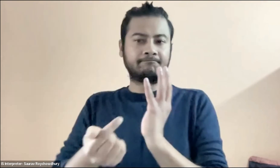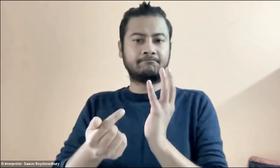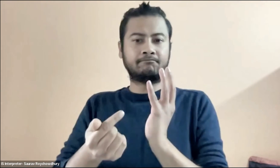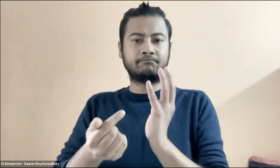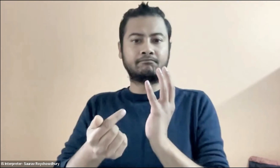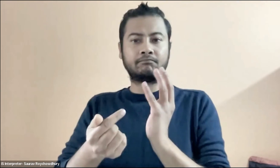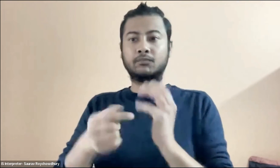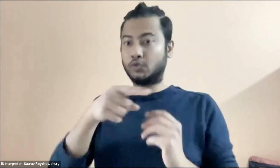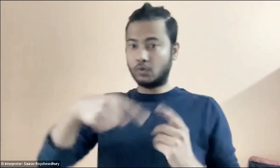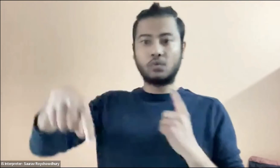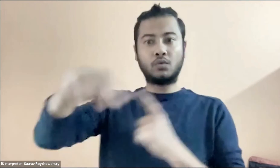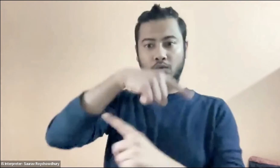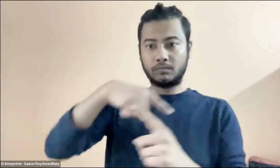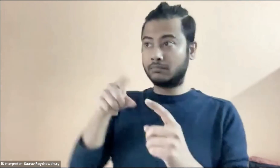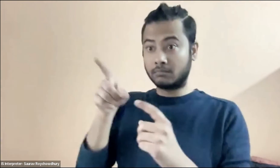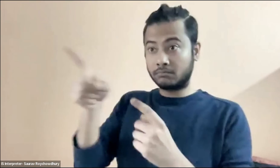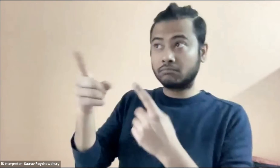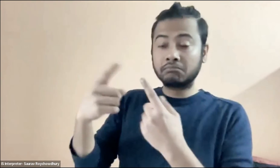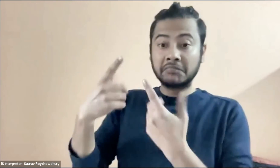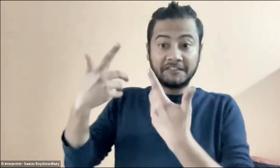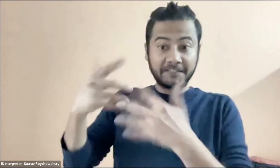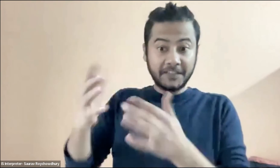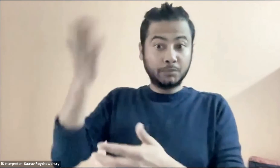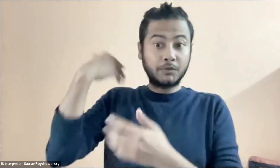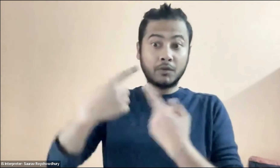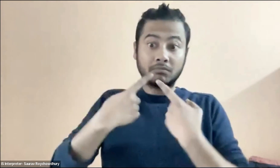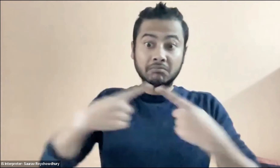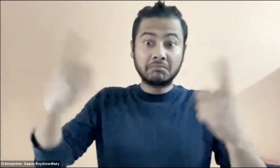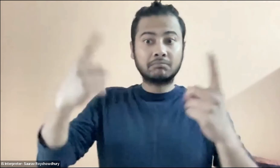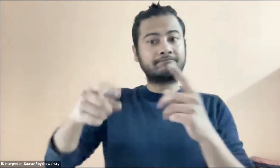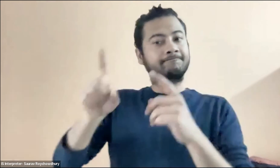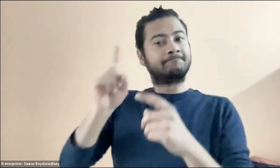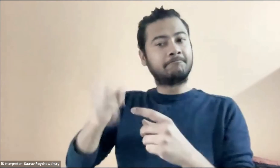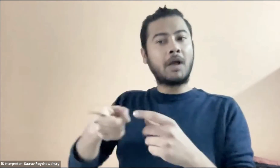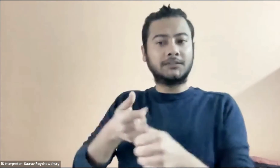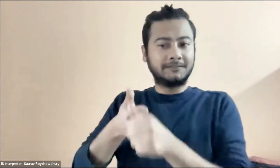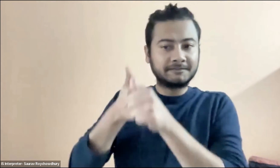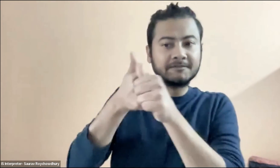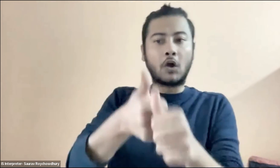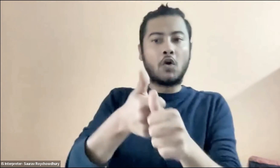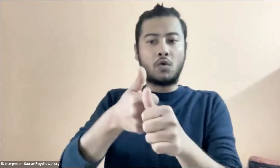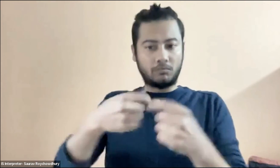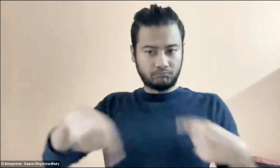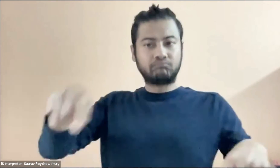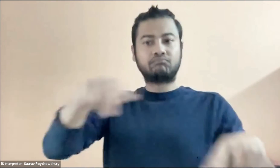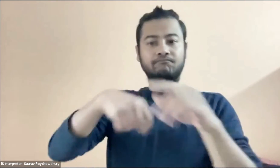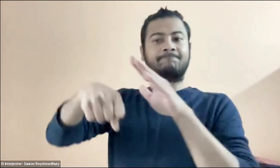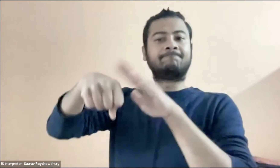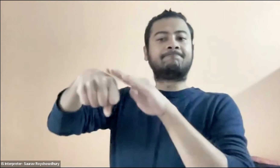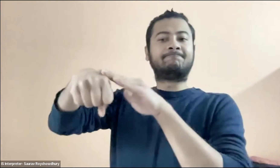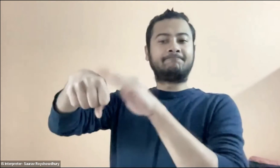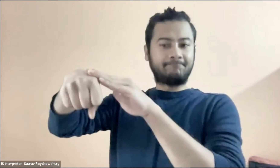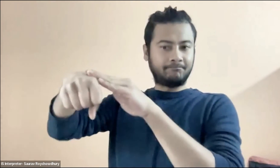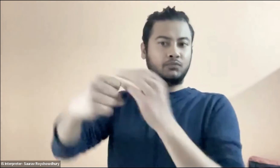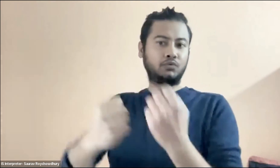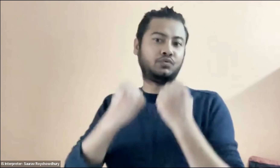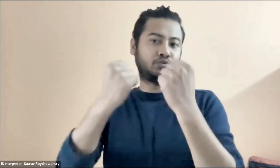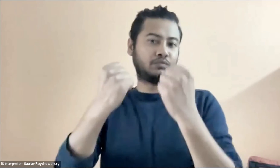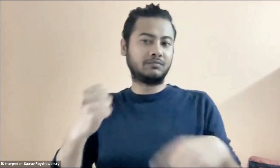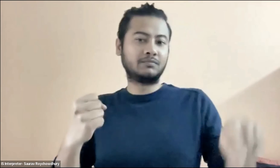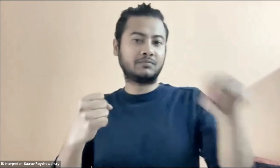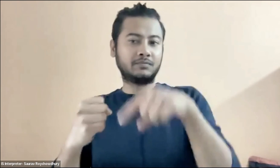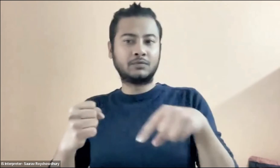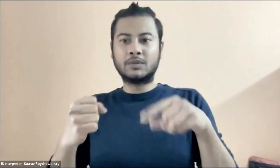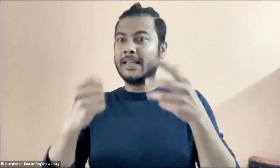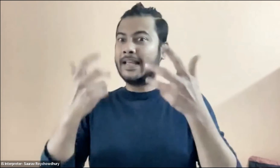political commitment. And we, like Justine just said, we will not waste any